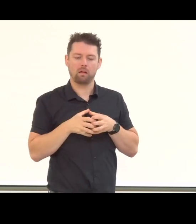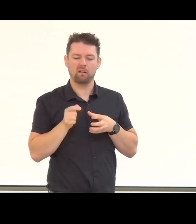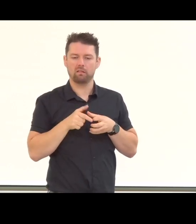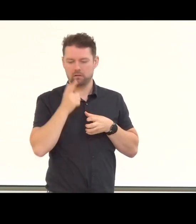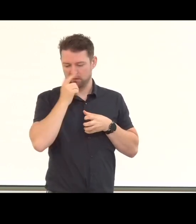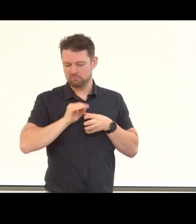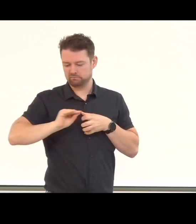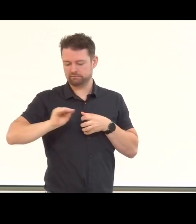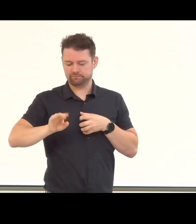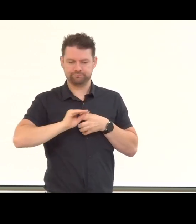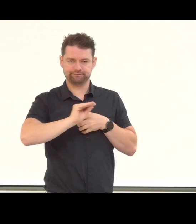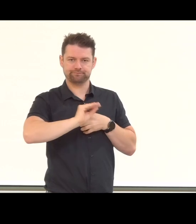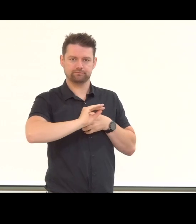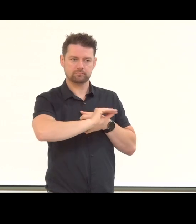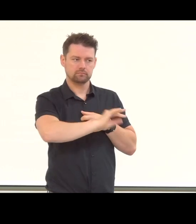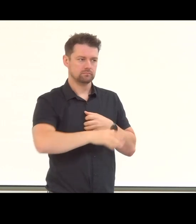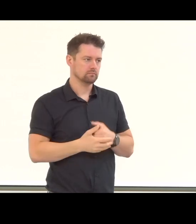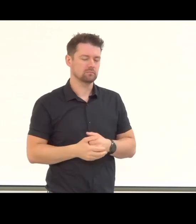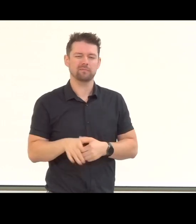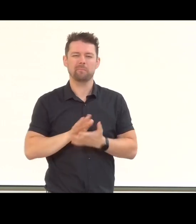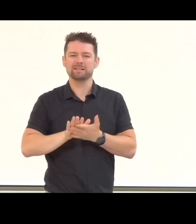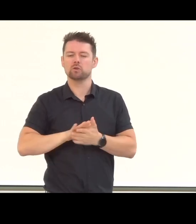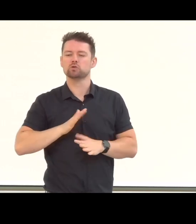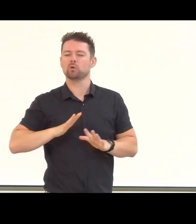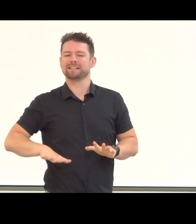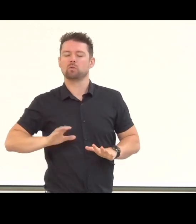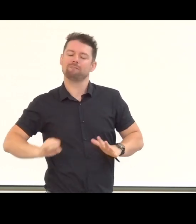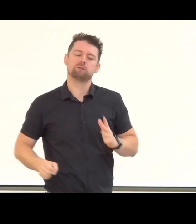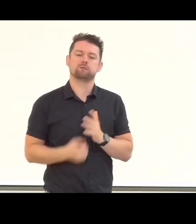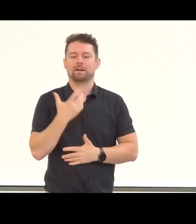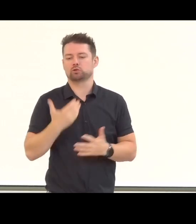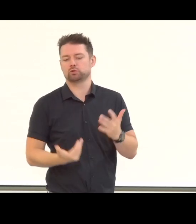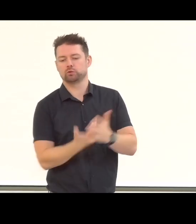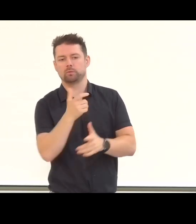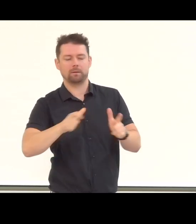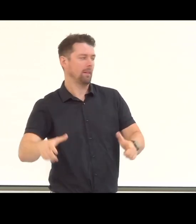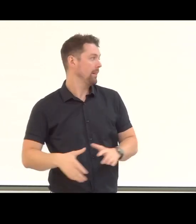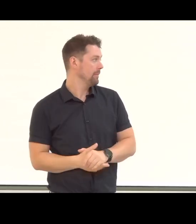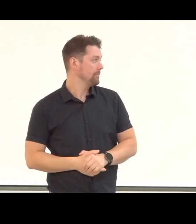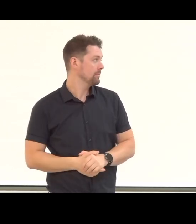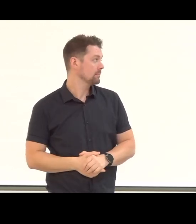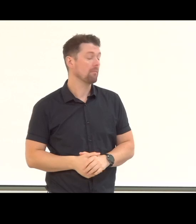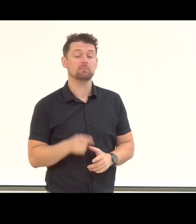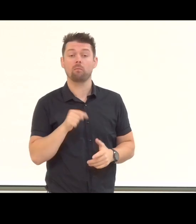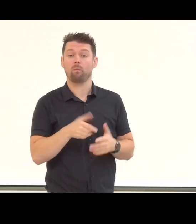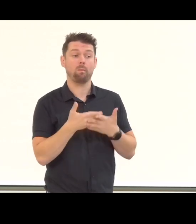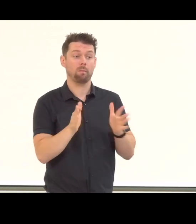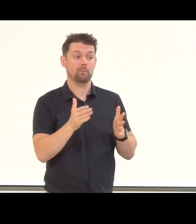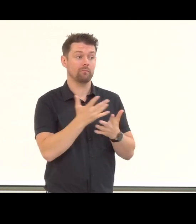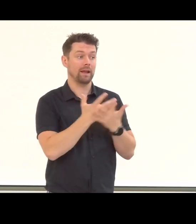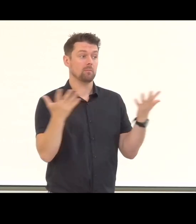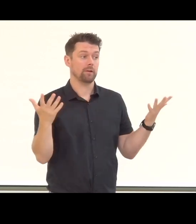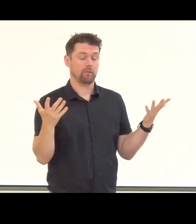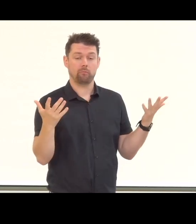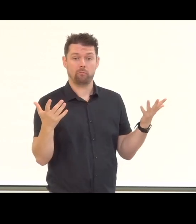knowledge, transfer the knowledge. So we do not have to start from scratch each mission. And it's open to everybody who would like to join. So it's not only Austrian